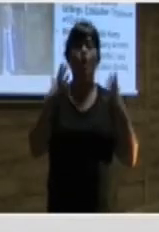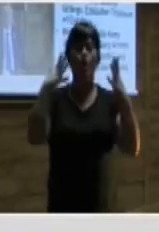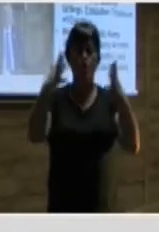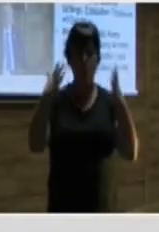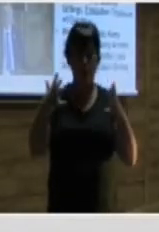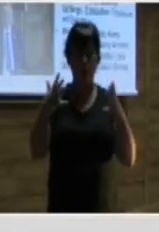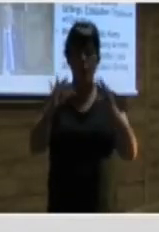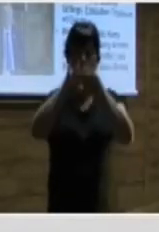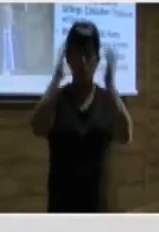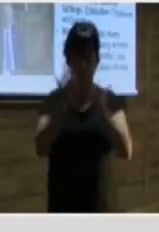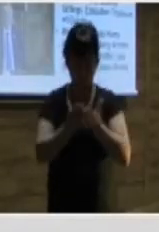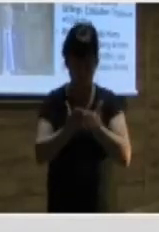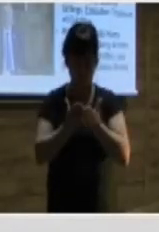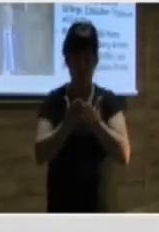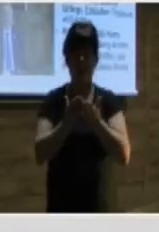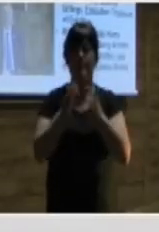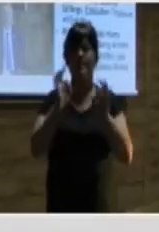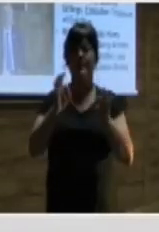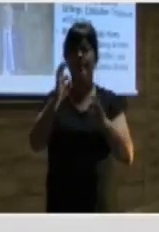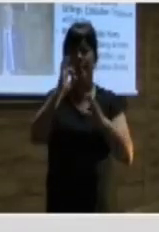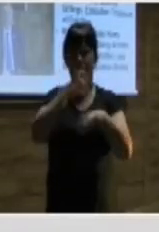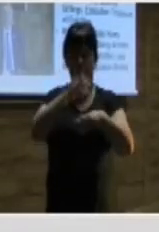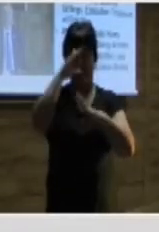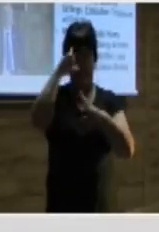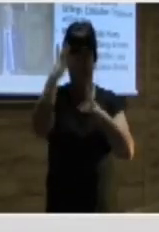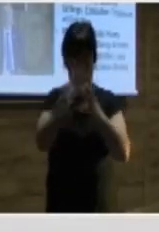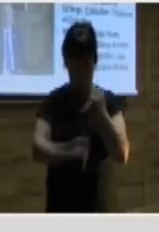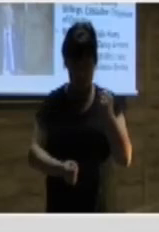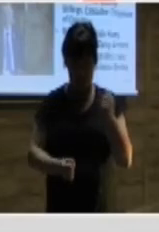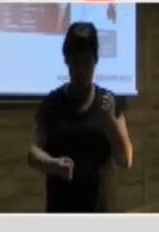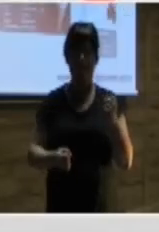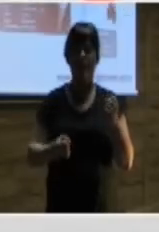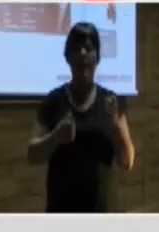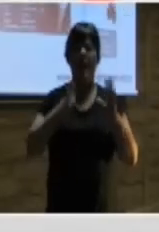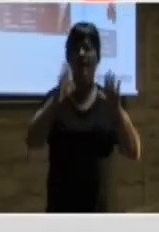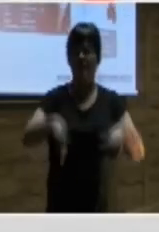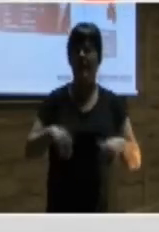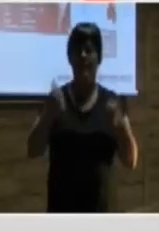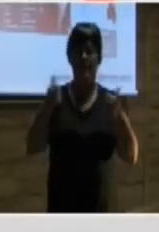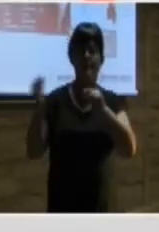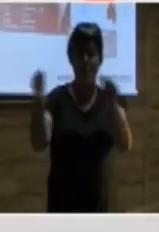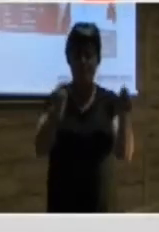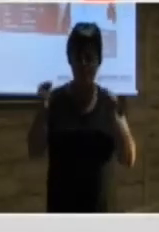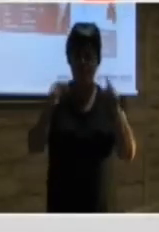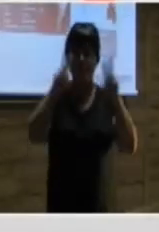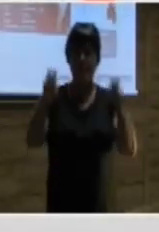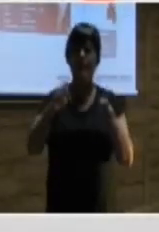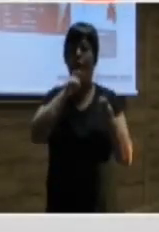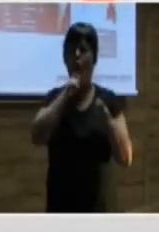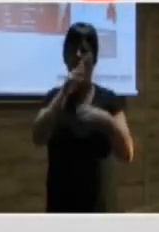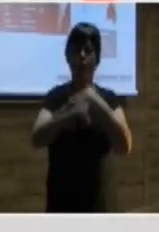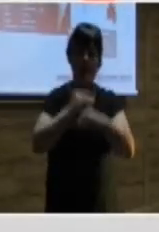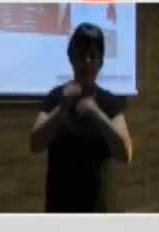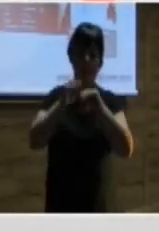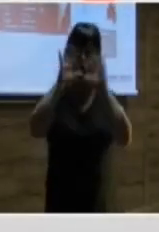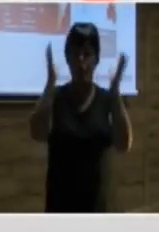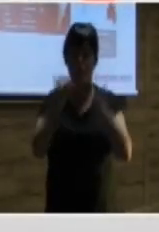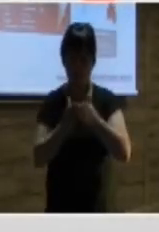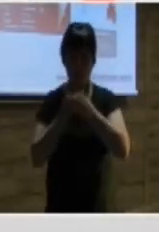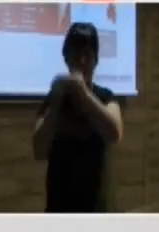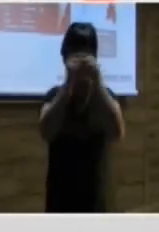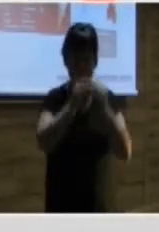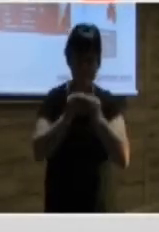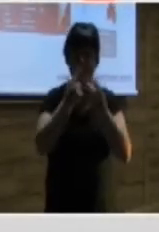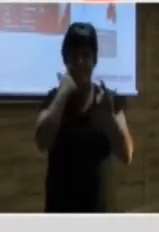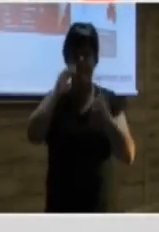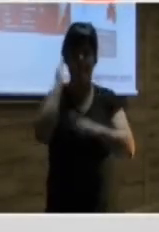more discussion about what we can do globally about dementia and what the impact is. And one of the best ways, and that